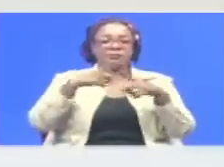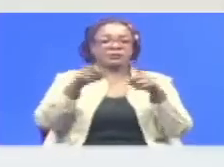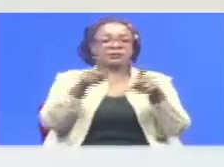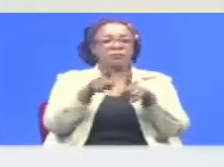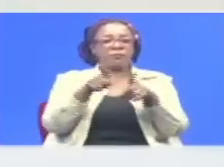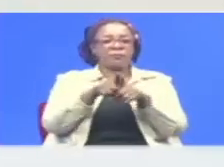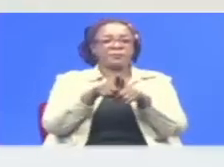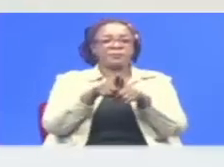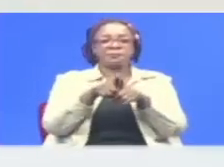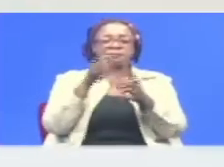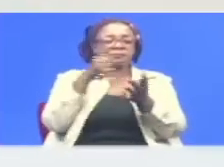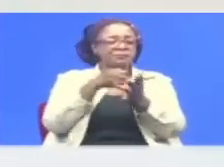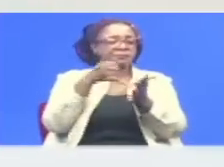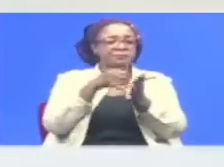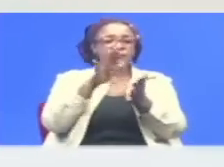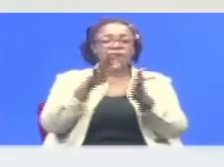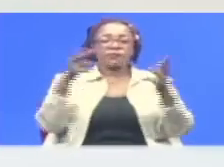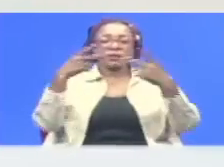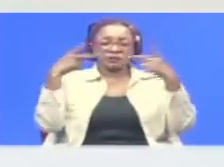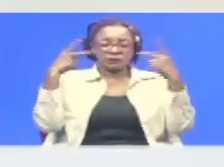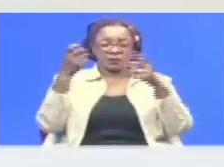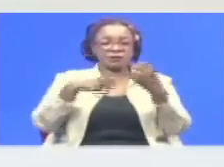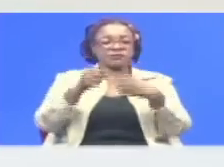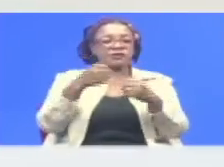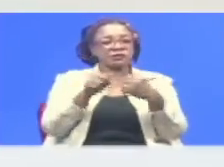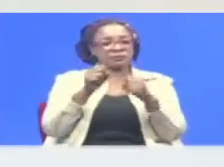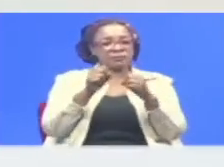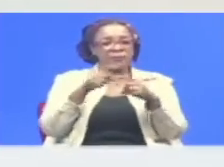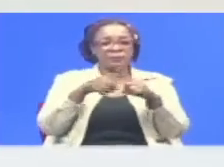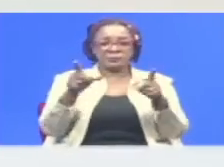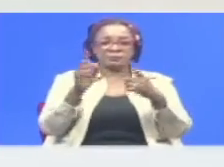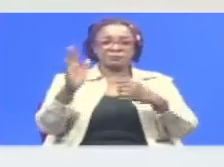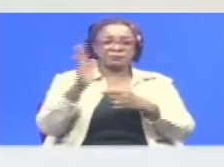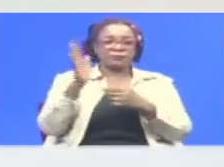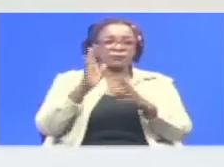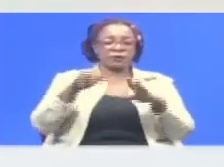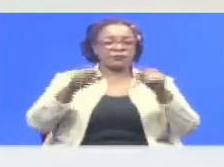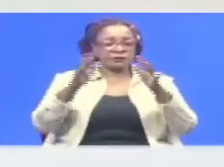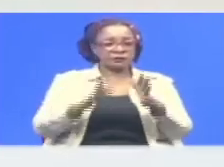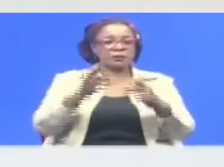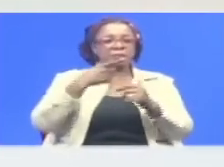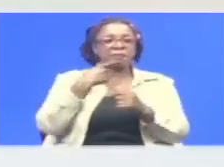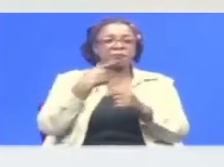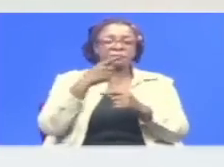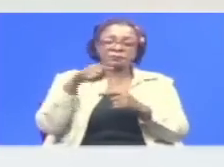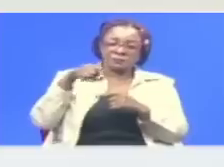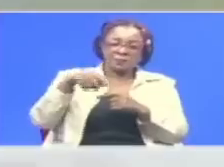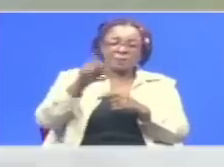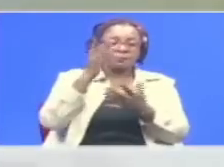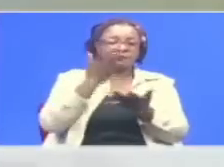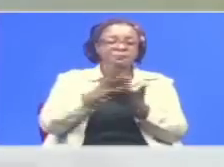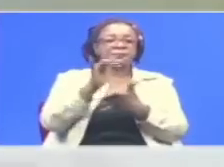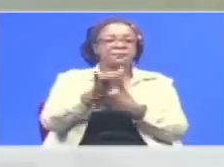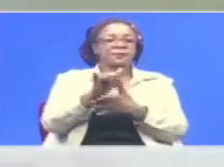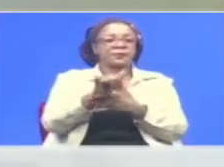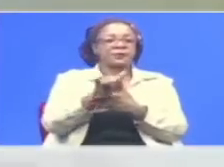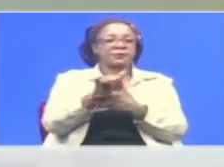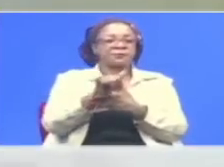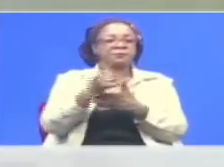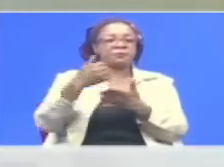his involvement in the terror-related activity that security officials allege he is a part of.